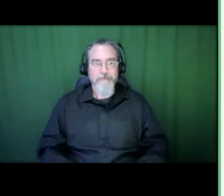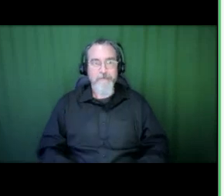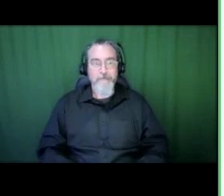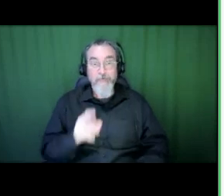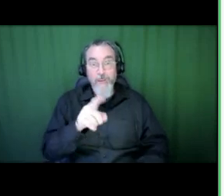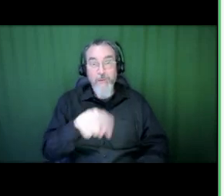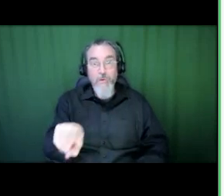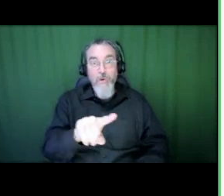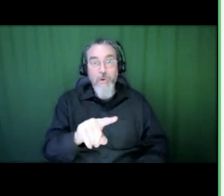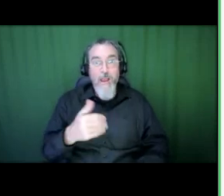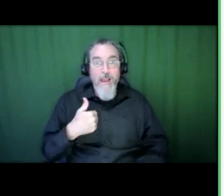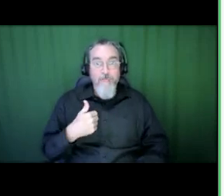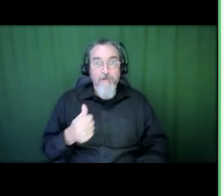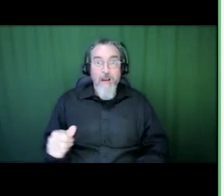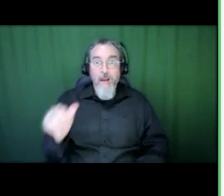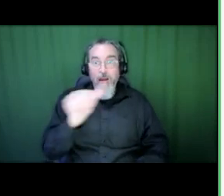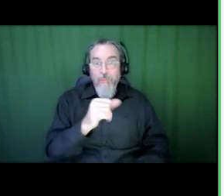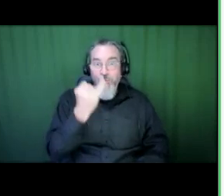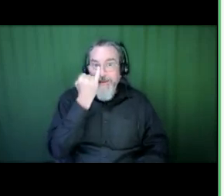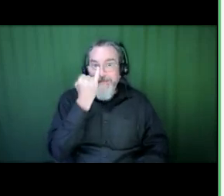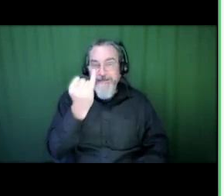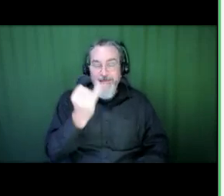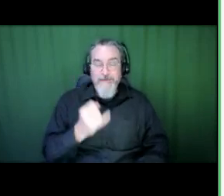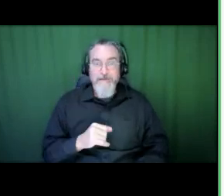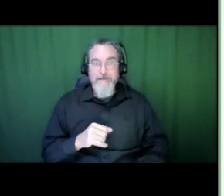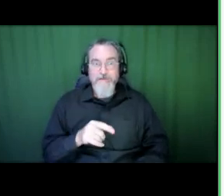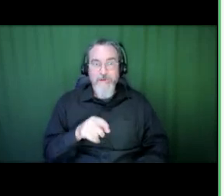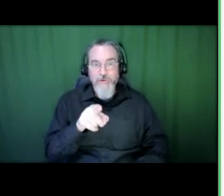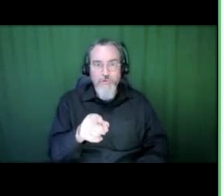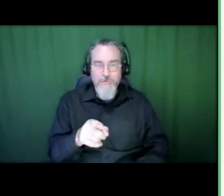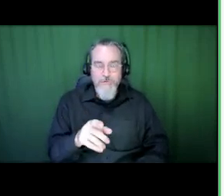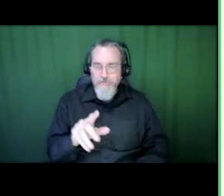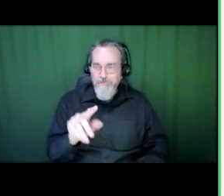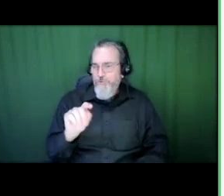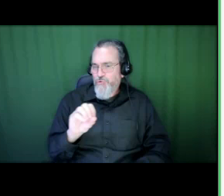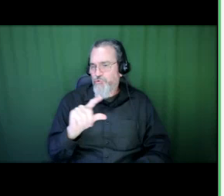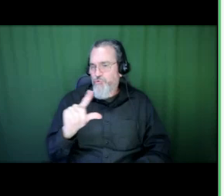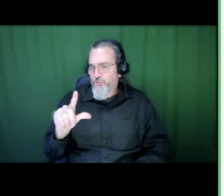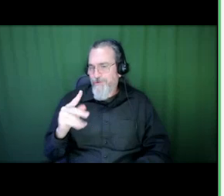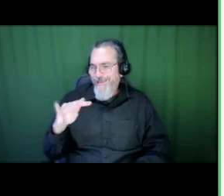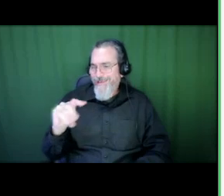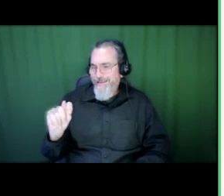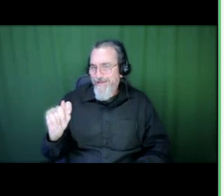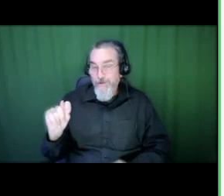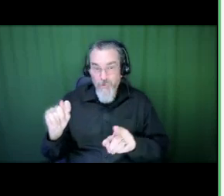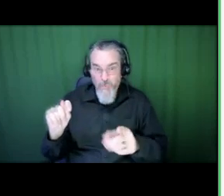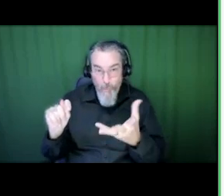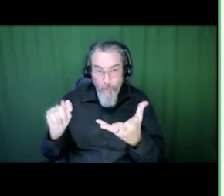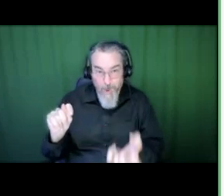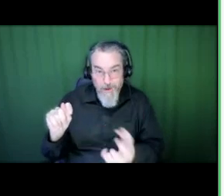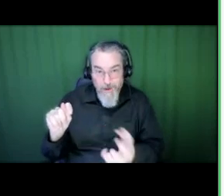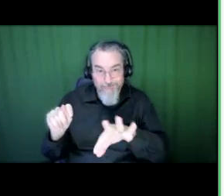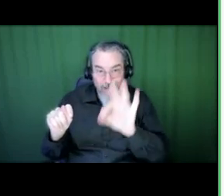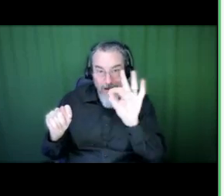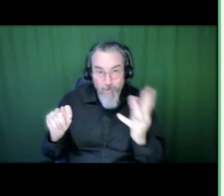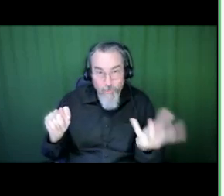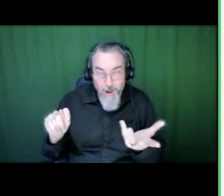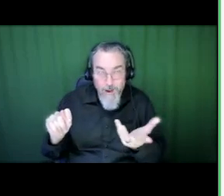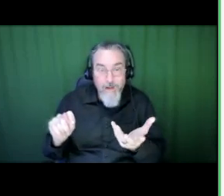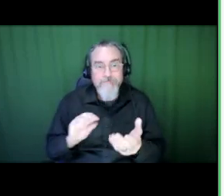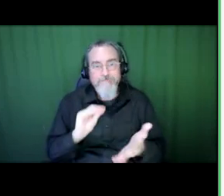about what you'd like to find on a toolkit on a website about climate, please put those here.